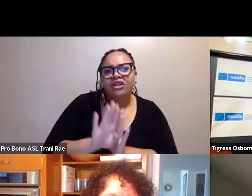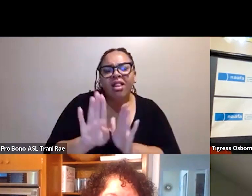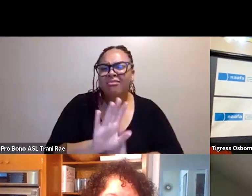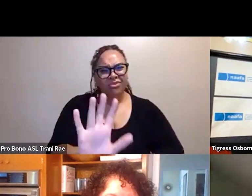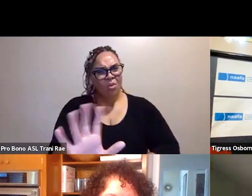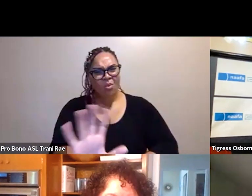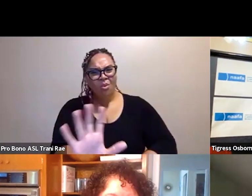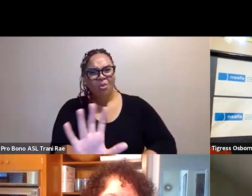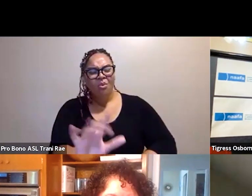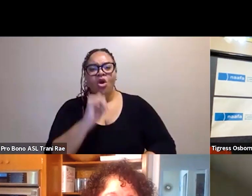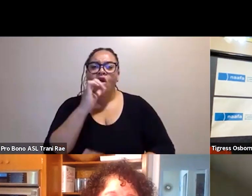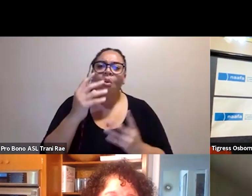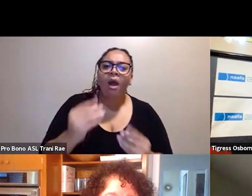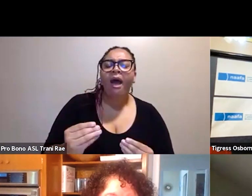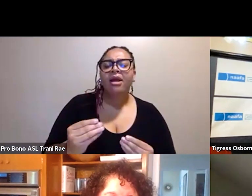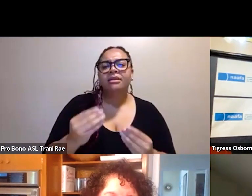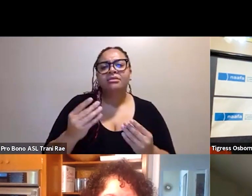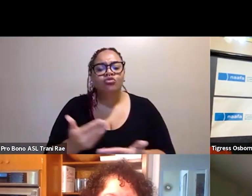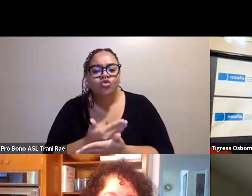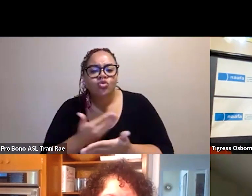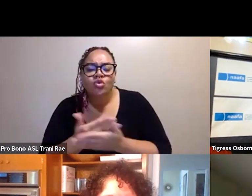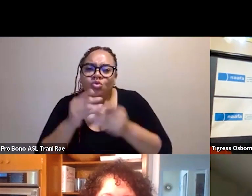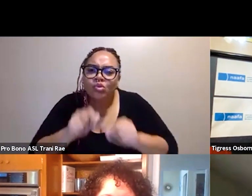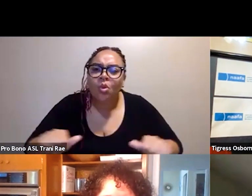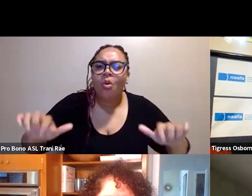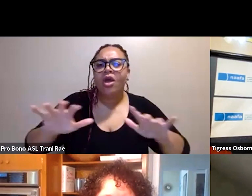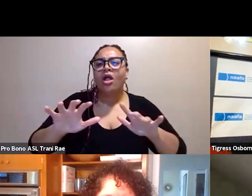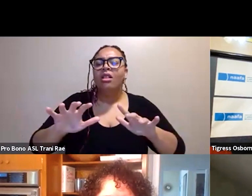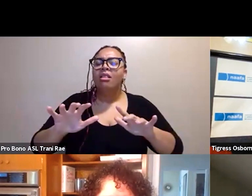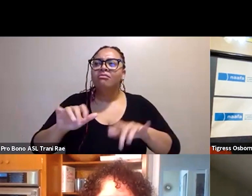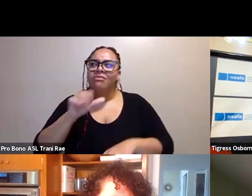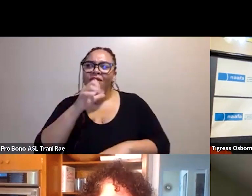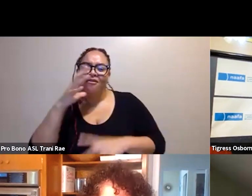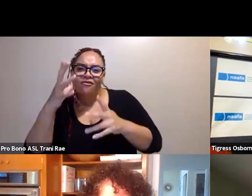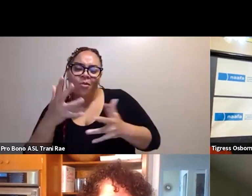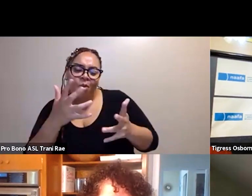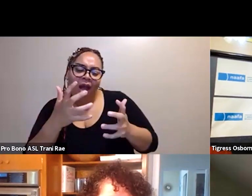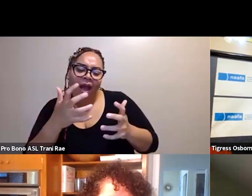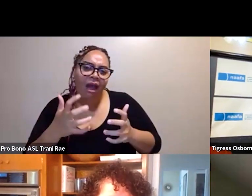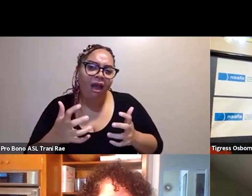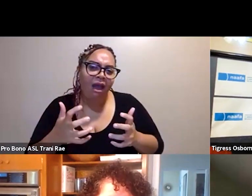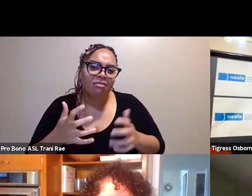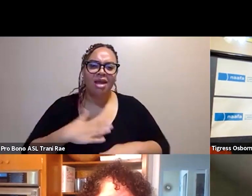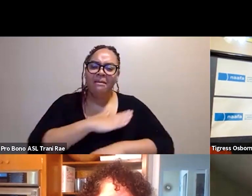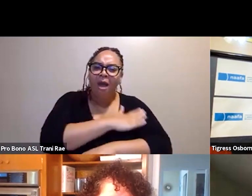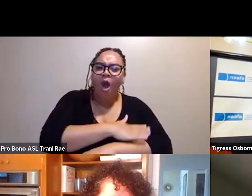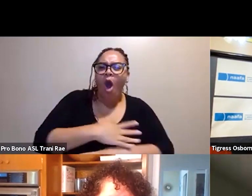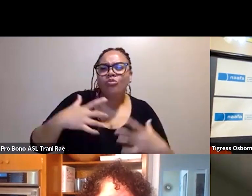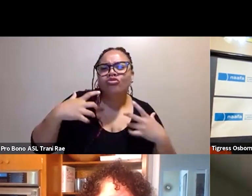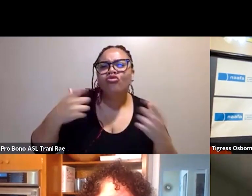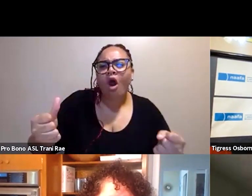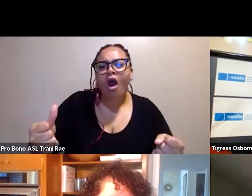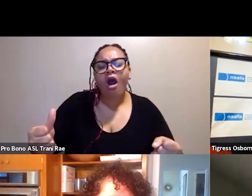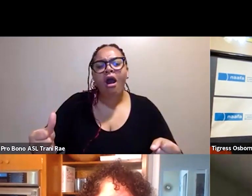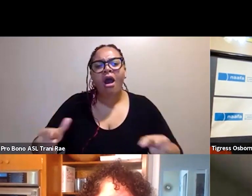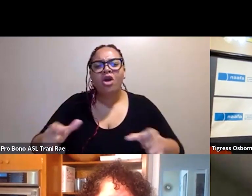wet, fresh soil, yearning for the farmer's plow. My arms strong enough to snap a stake,